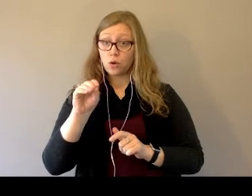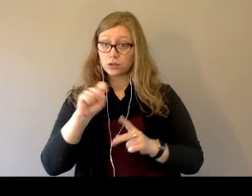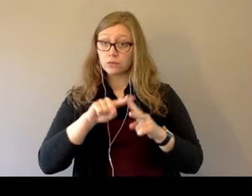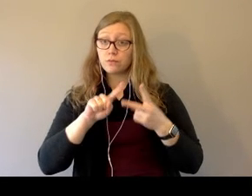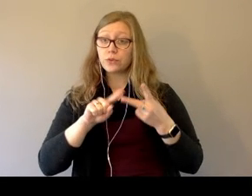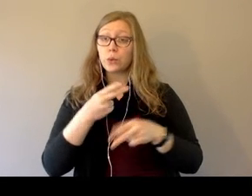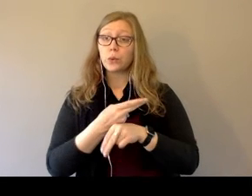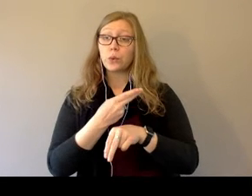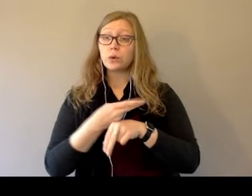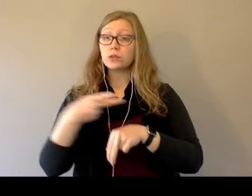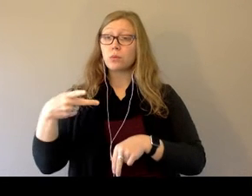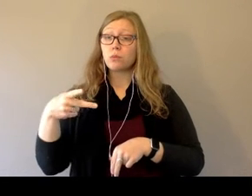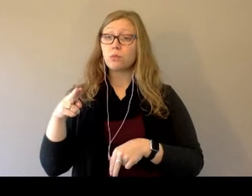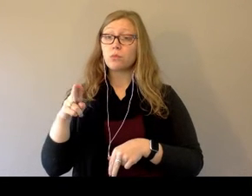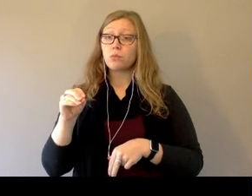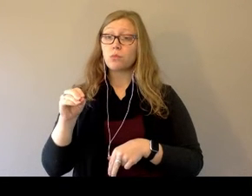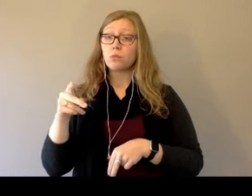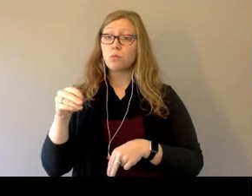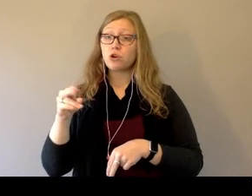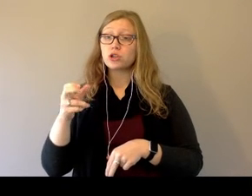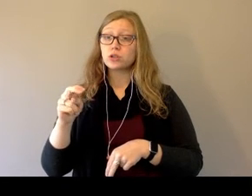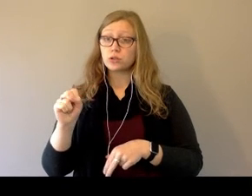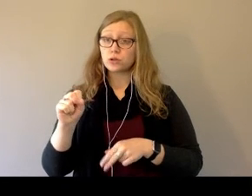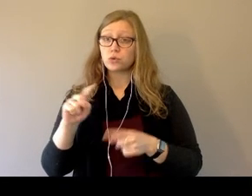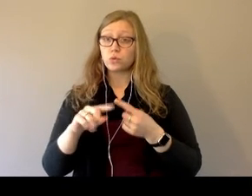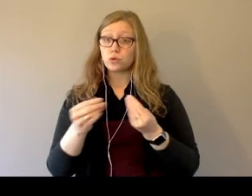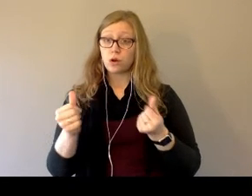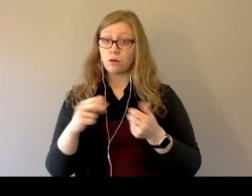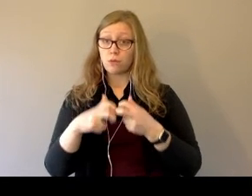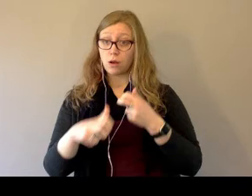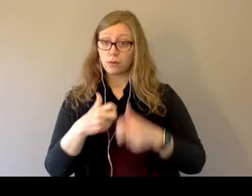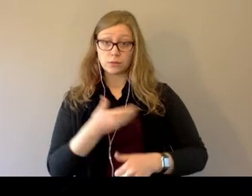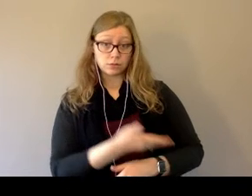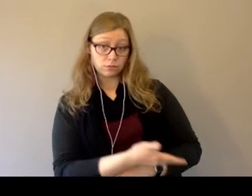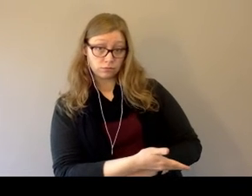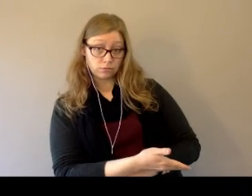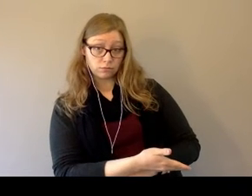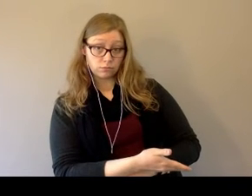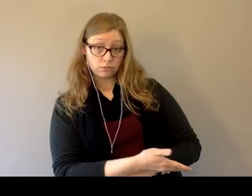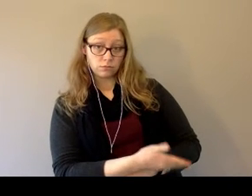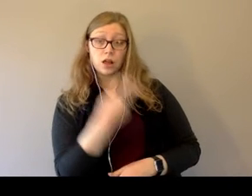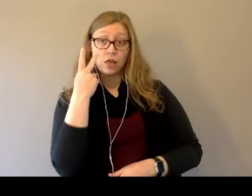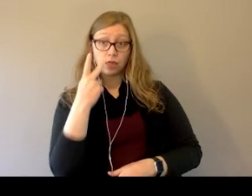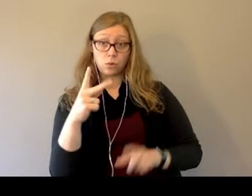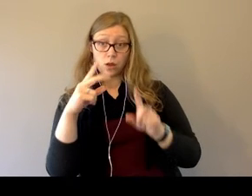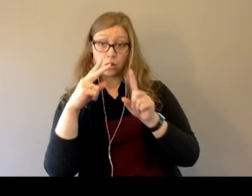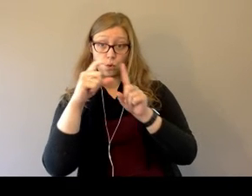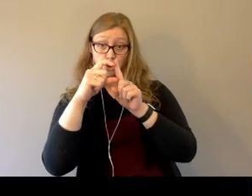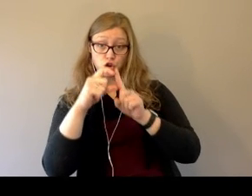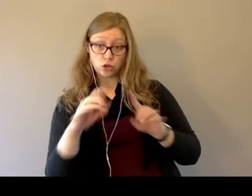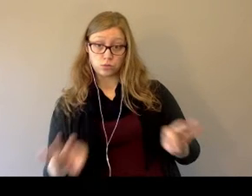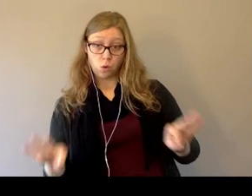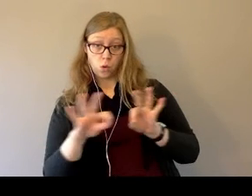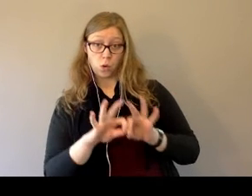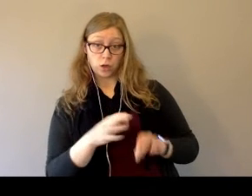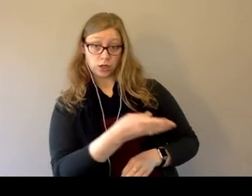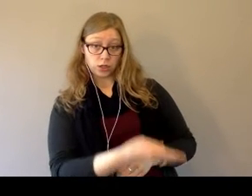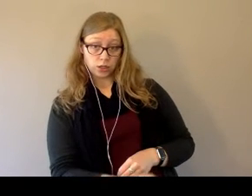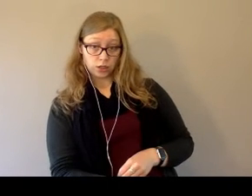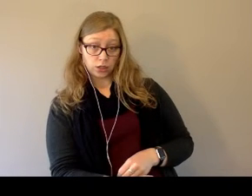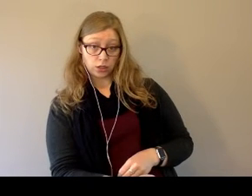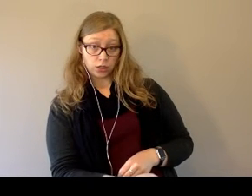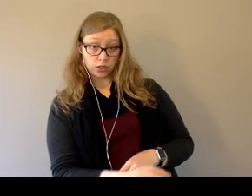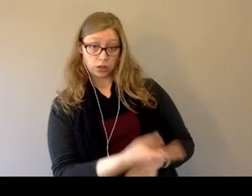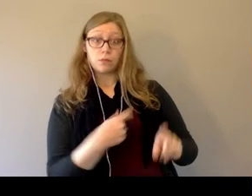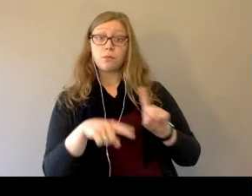three vocabulary words that we're going to focus on are ratio, proportion, and cross products. We're also going to talk briefly about something